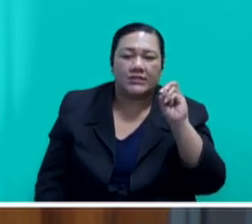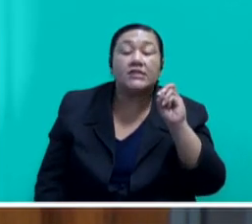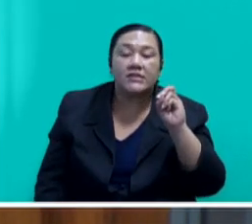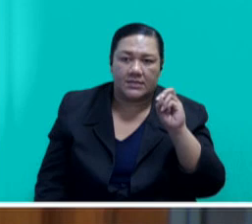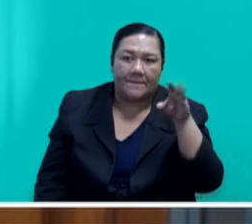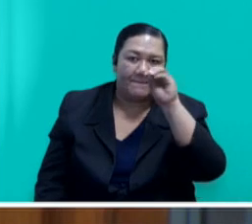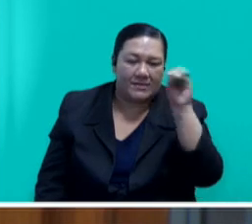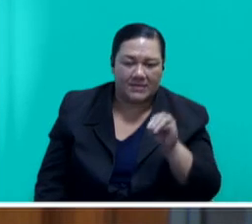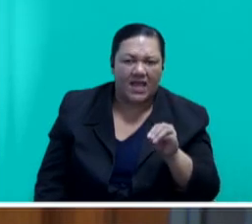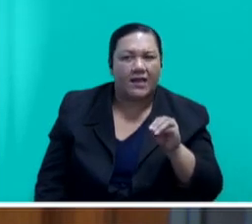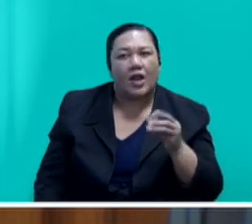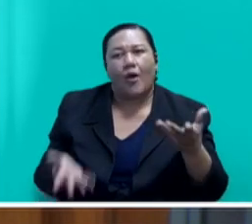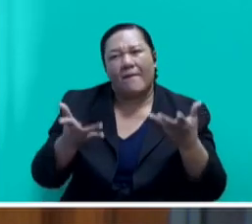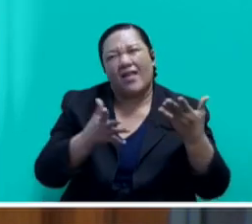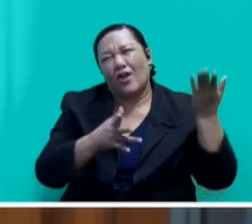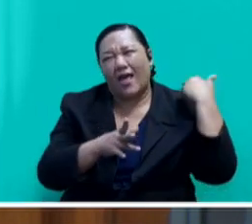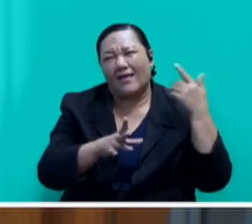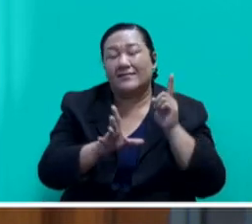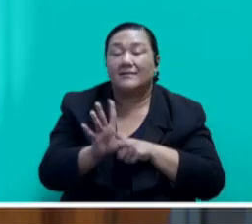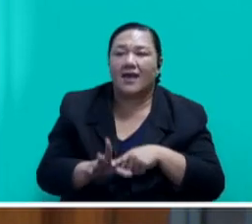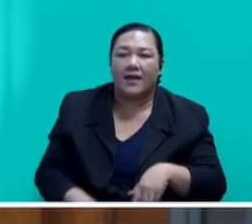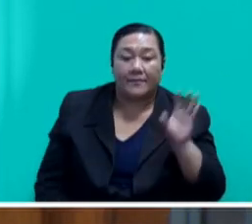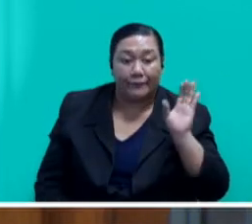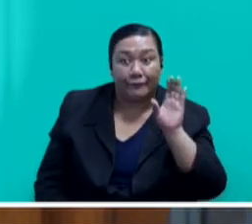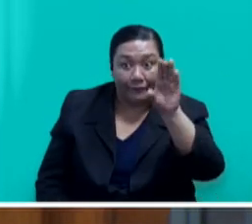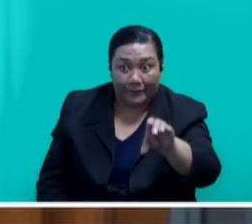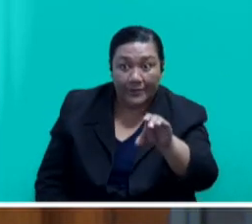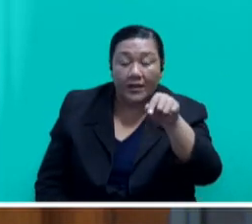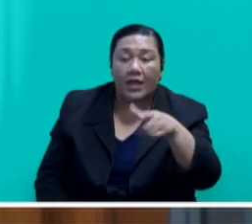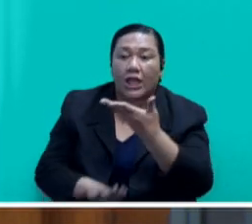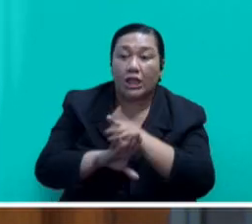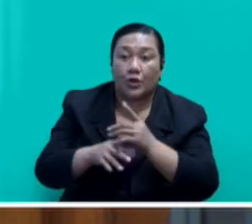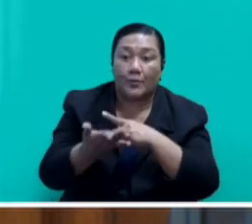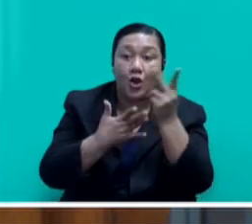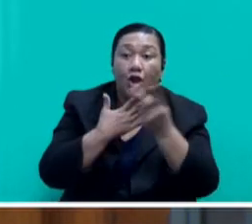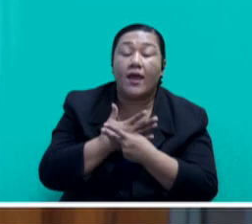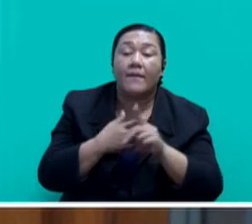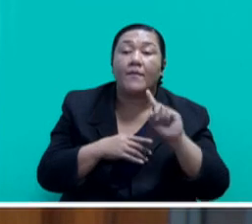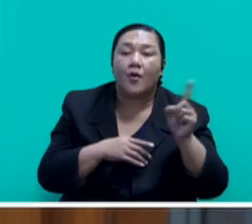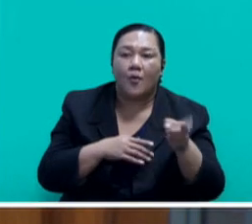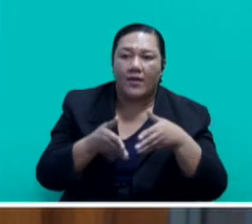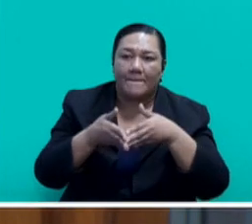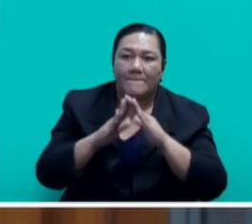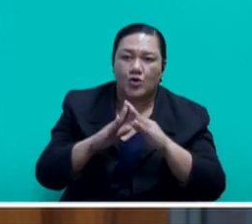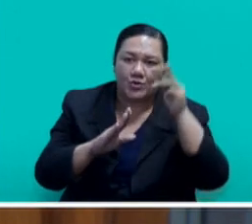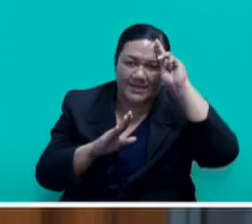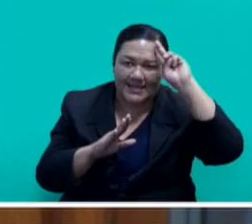year. This increased budget allocation supports the new initiative that will contribute to rebuilding our